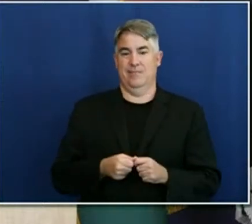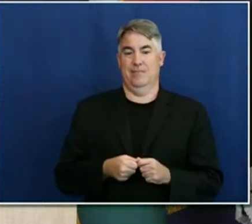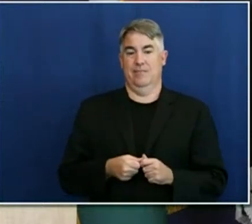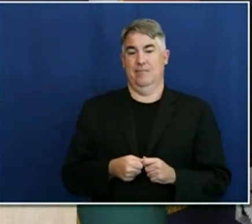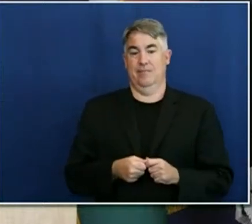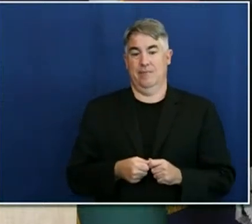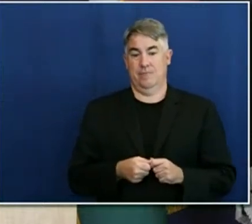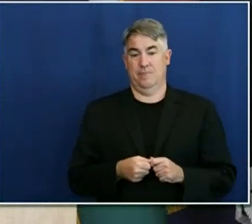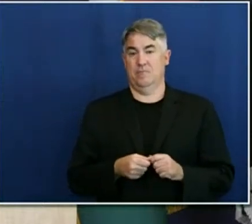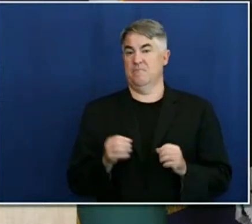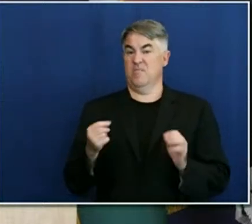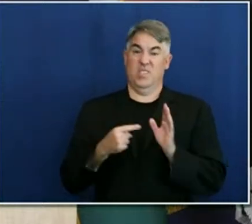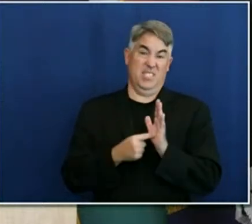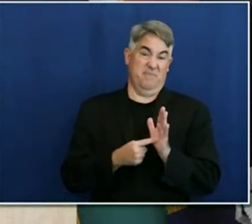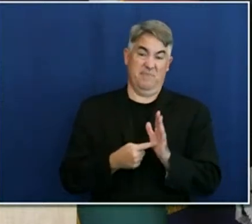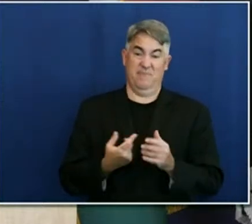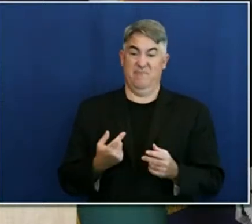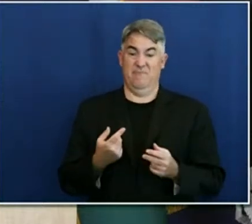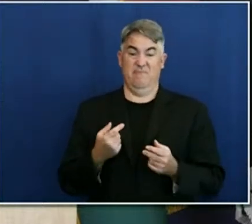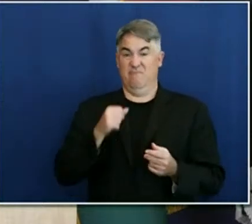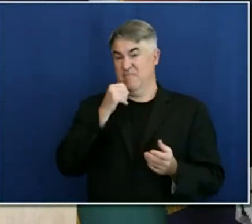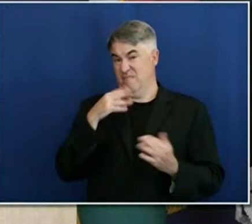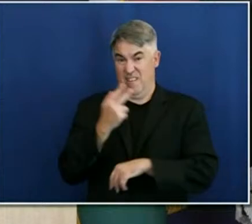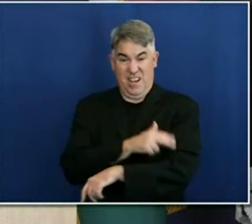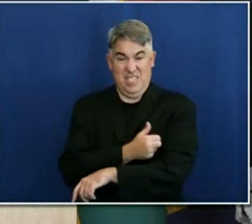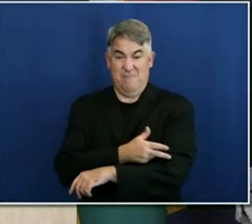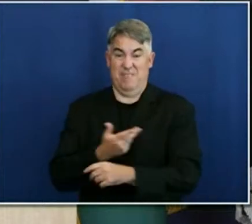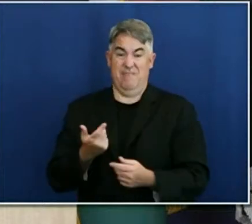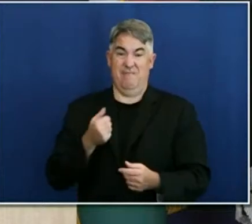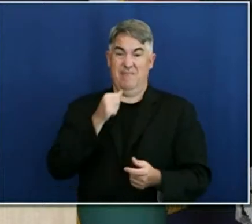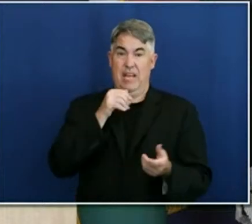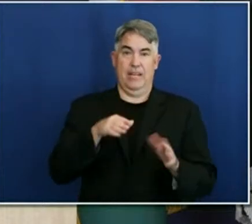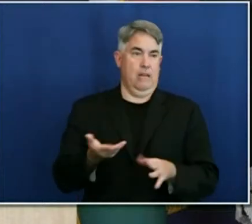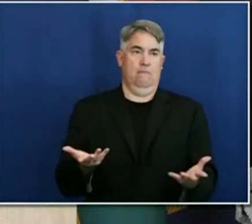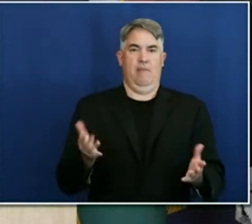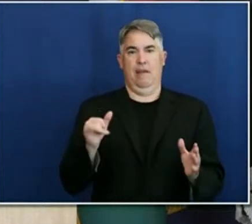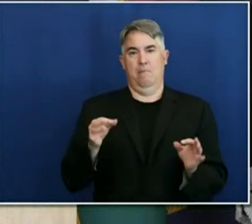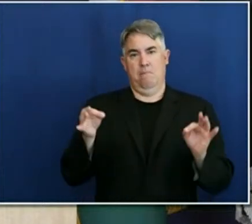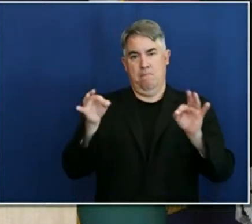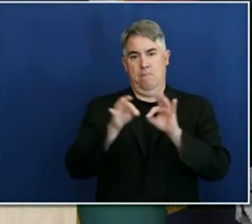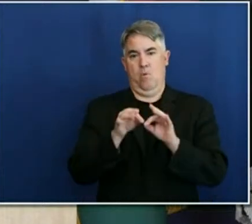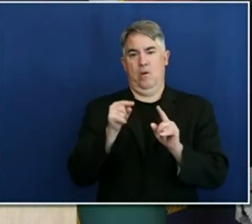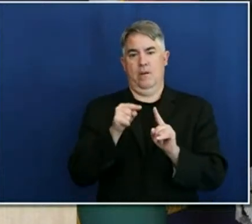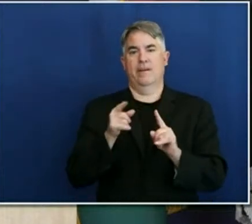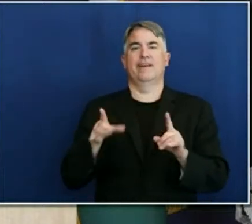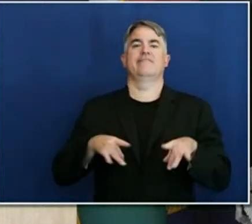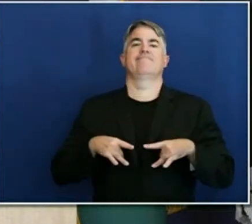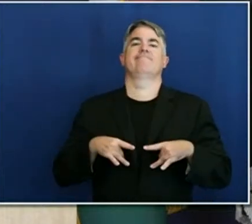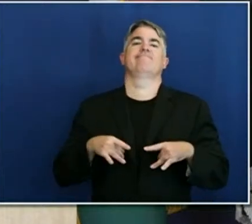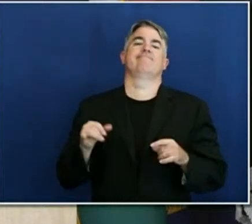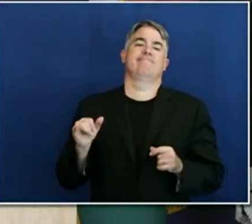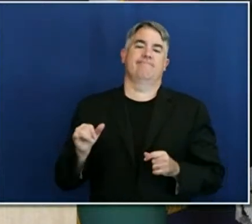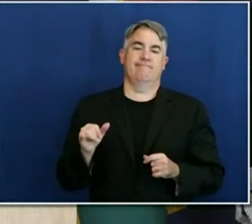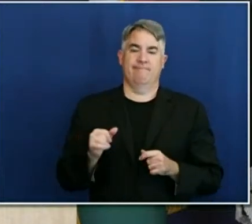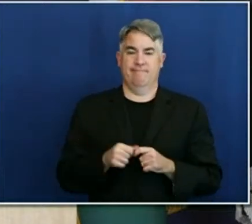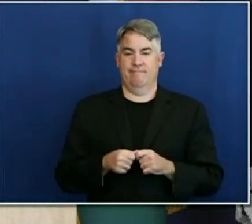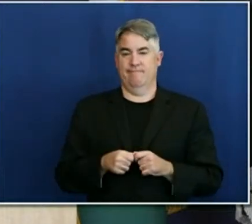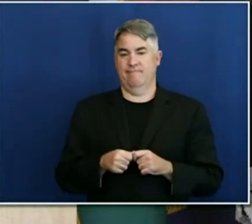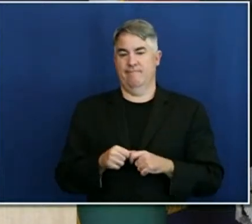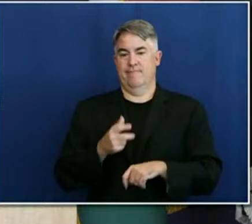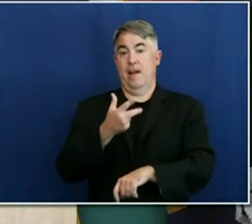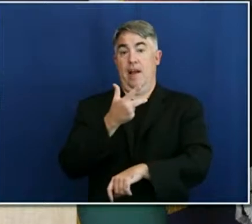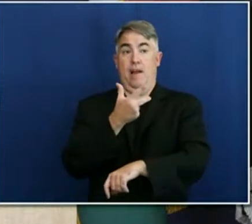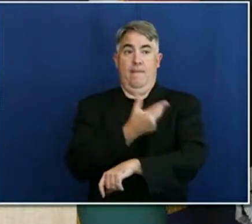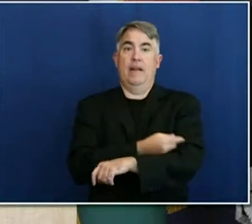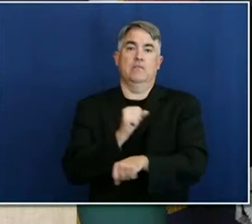So the vaccine is working, and I think that is the sort of key takeaway message from that. In terms